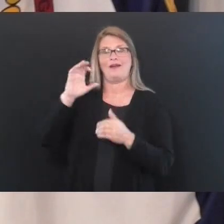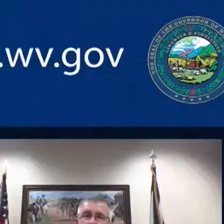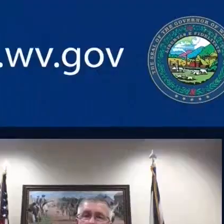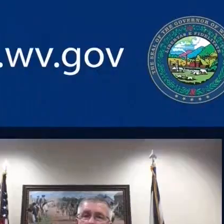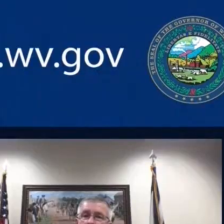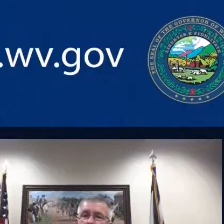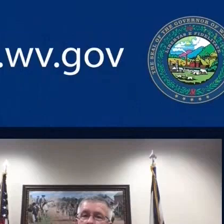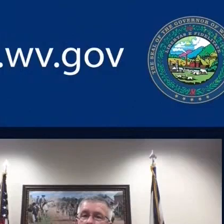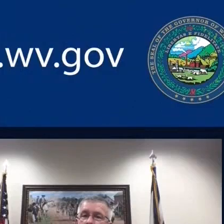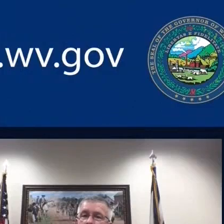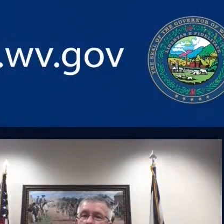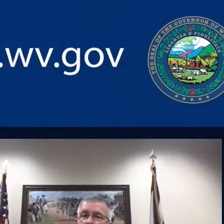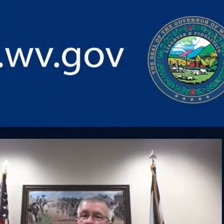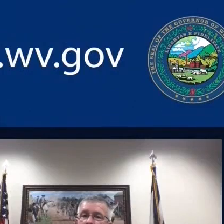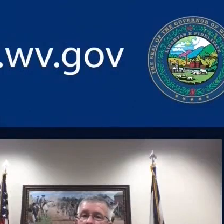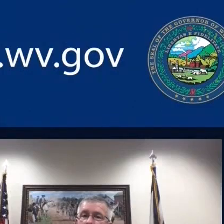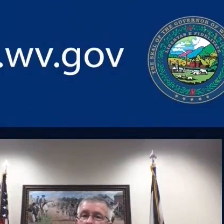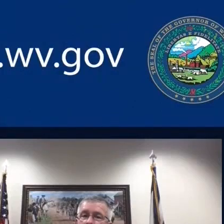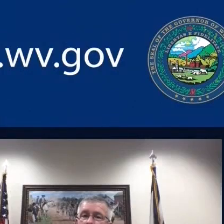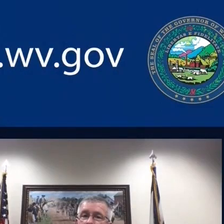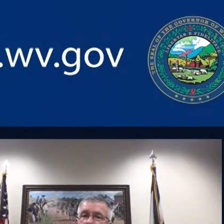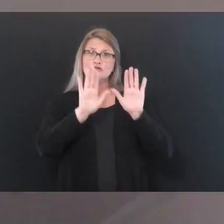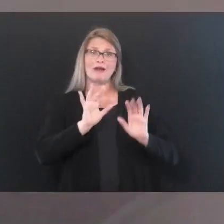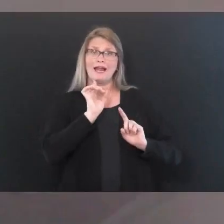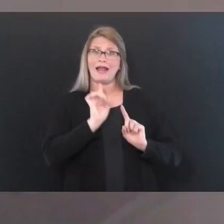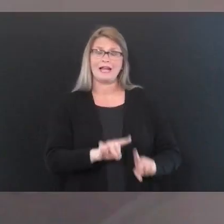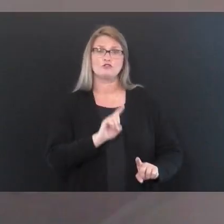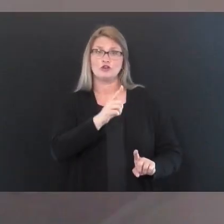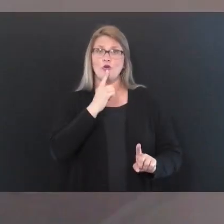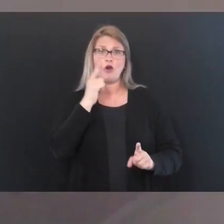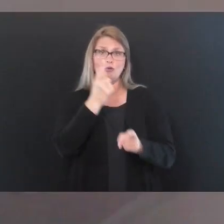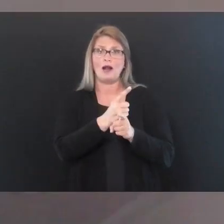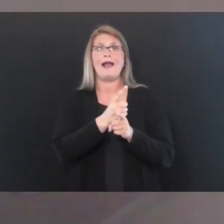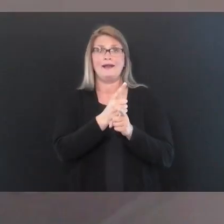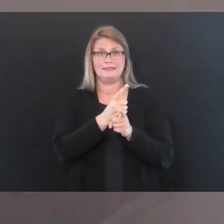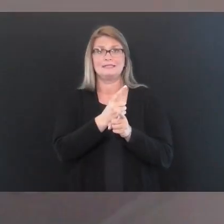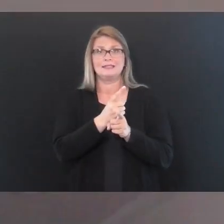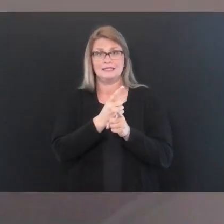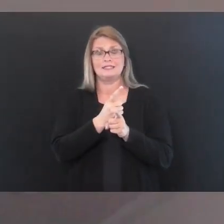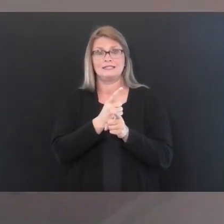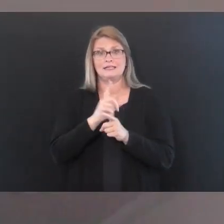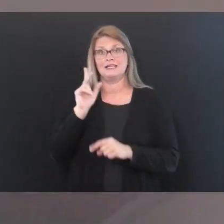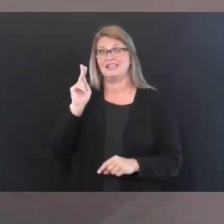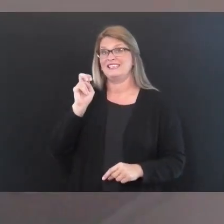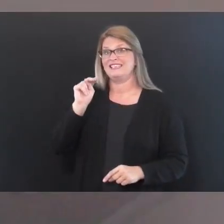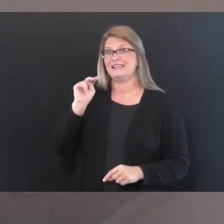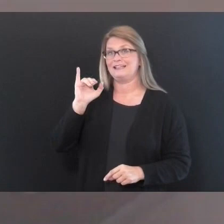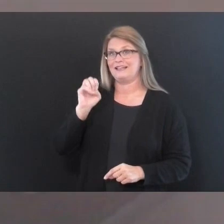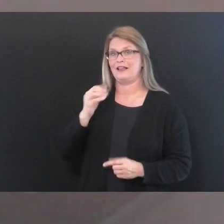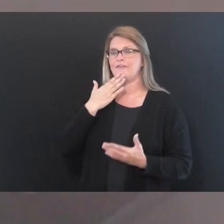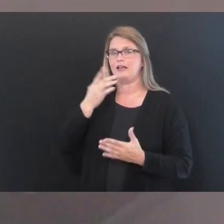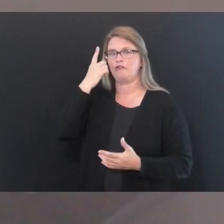sorry. No, that's great. I think that you're spot on, Governor. So, Kenny, thanks for the question.